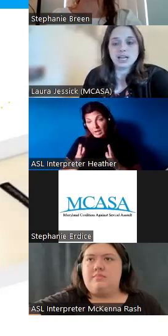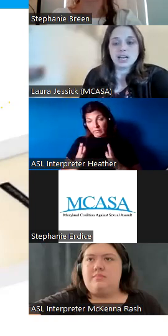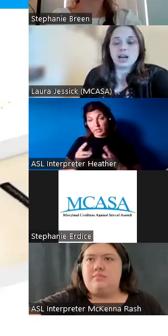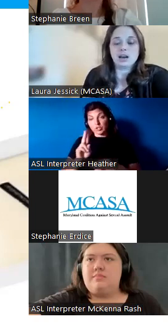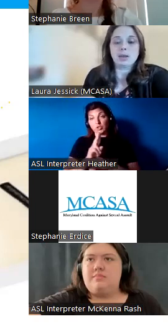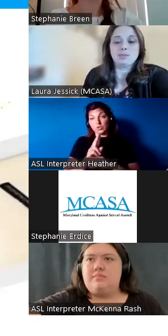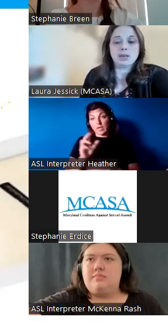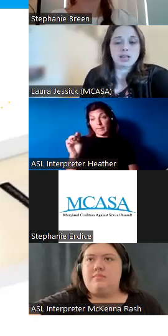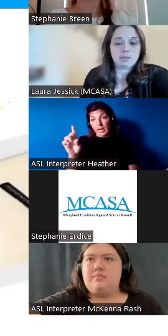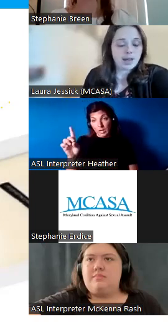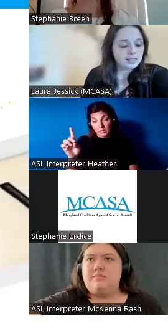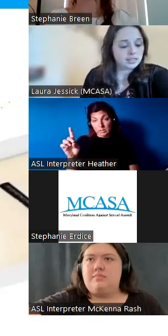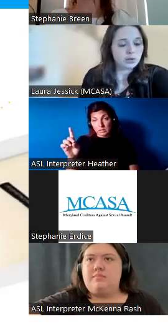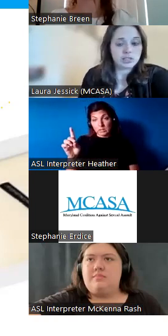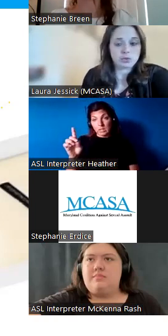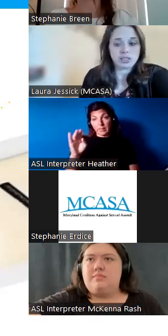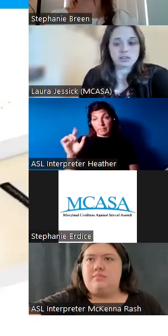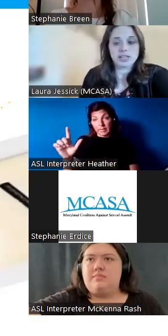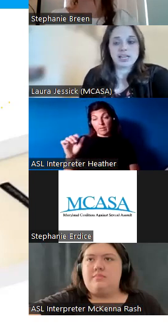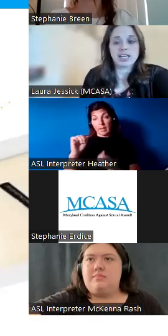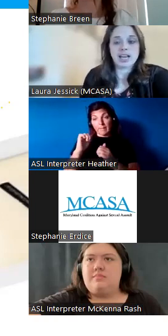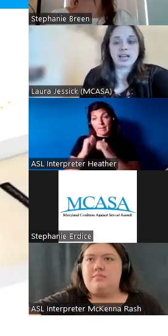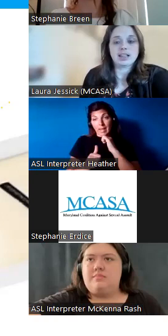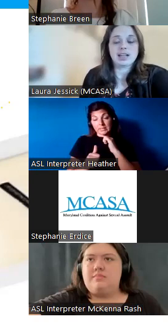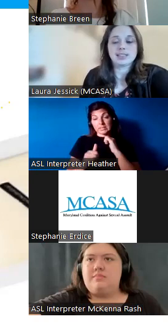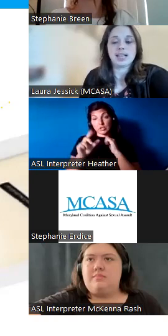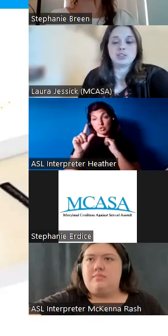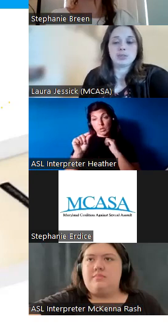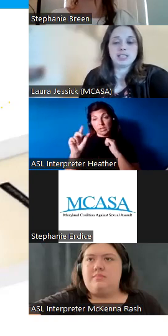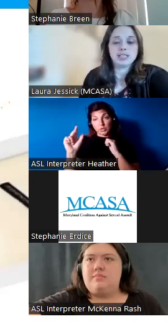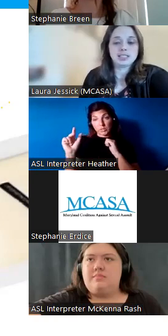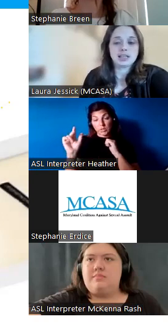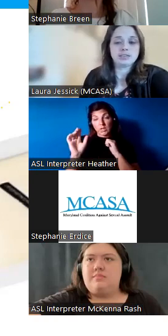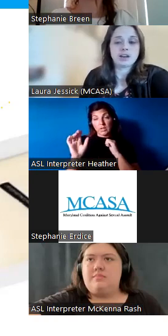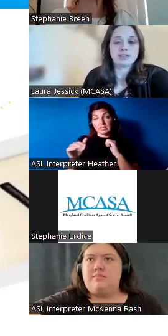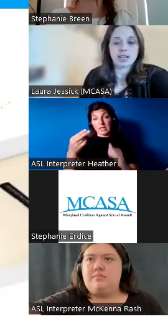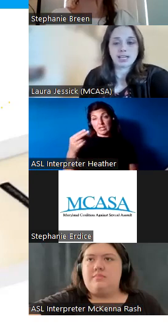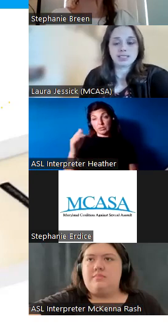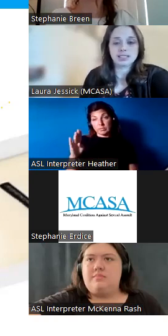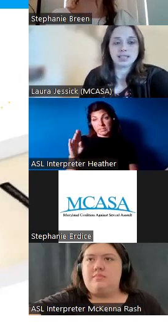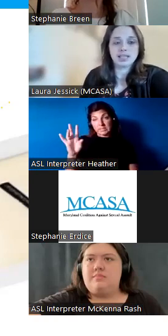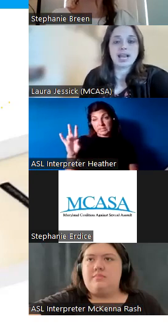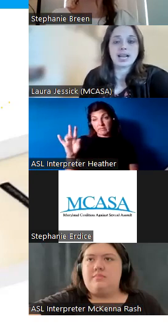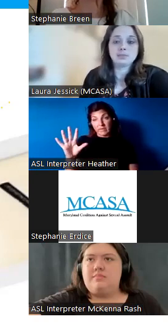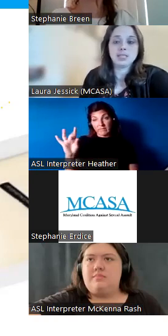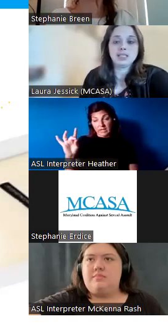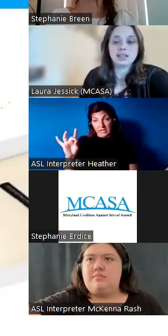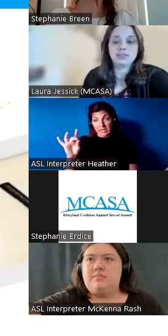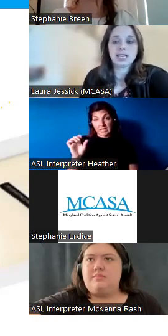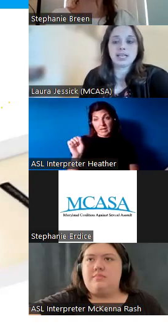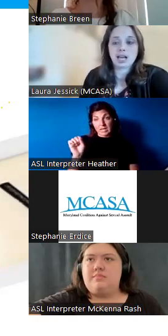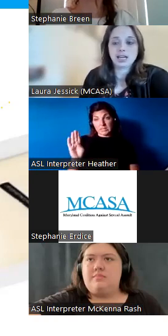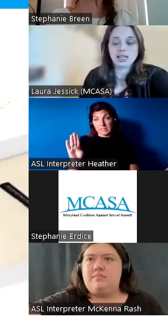Maryland, the bill that passed in 2023, again, that's HB 758 and